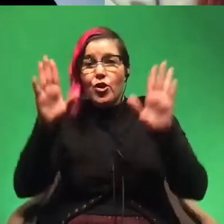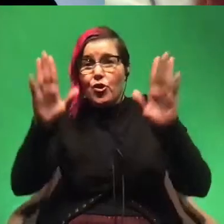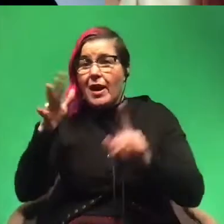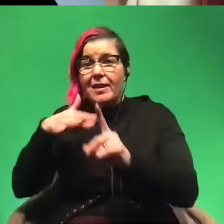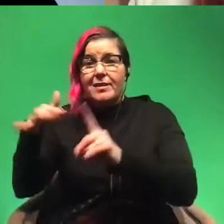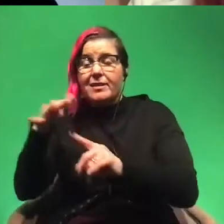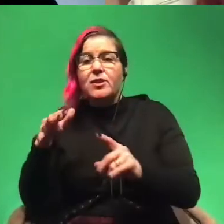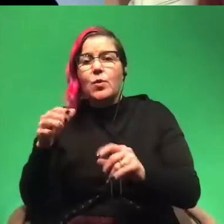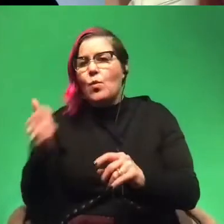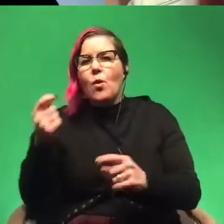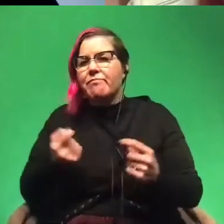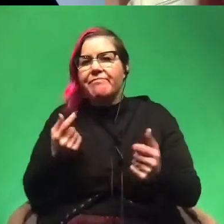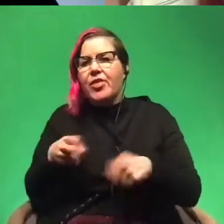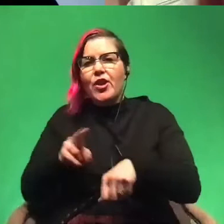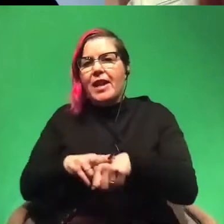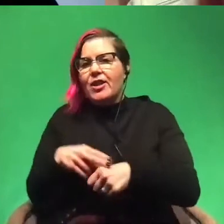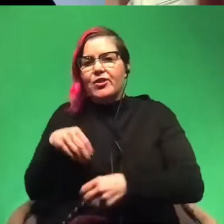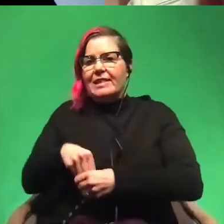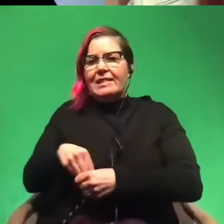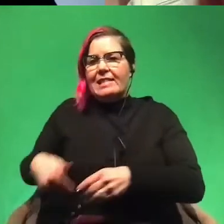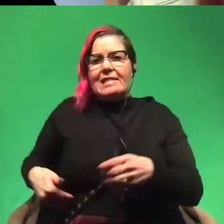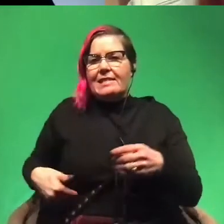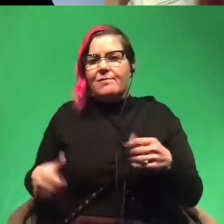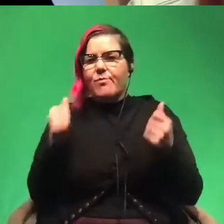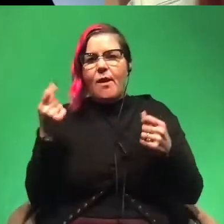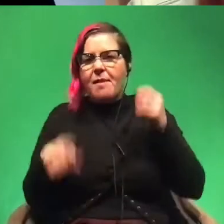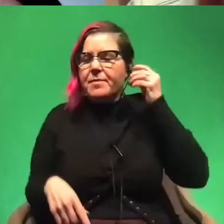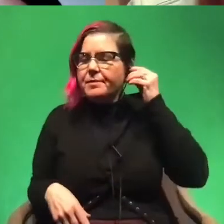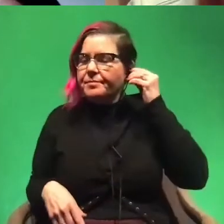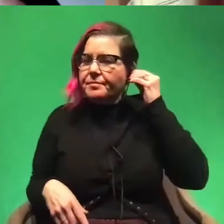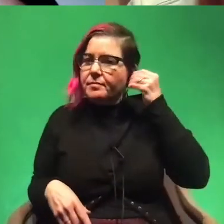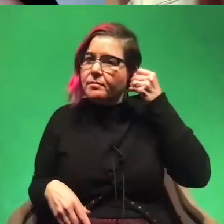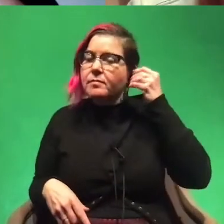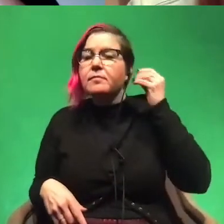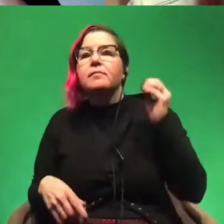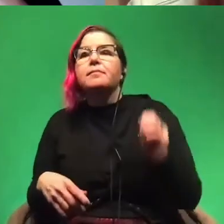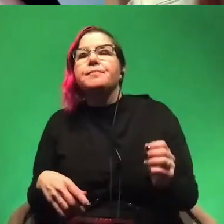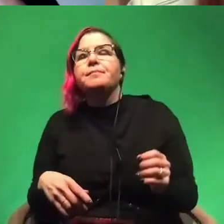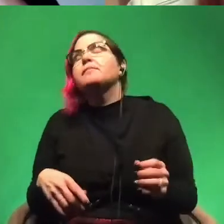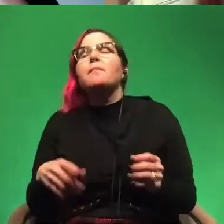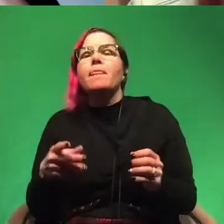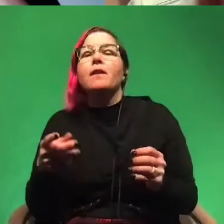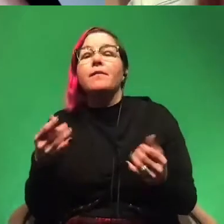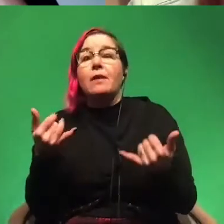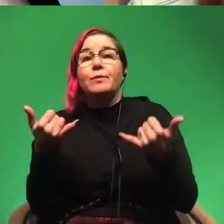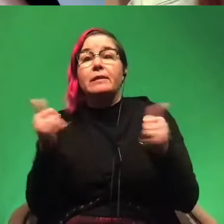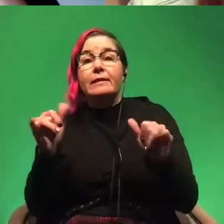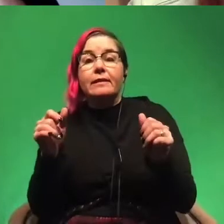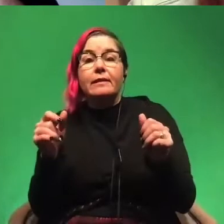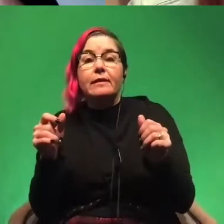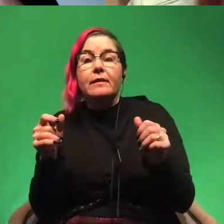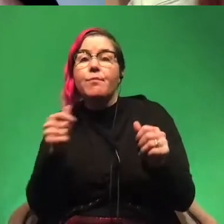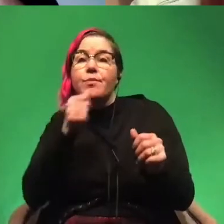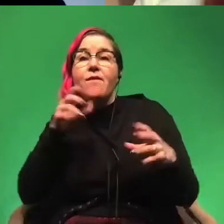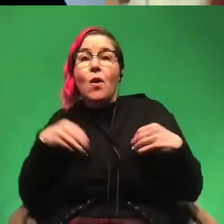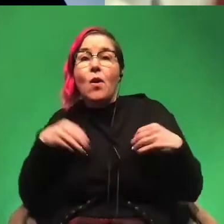their natural instincts is not correct, and realistically one of the ways in which we are still able to make it or private owners